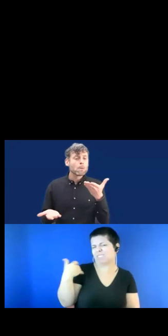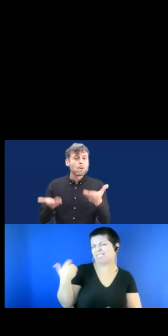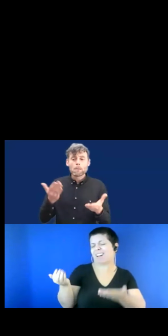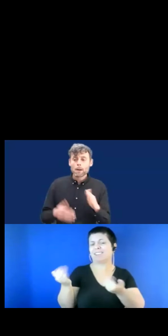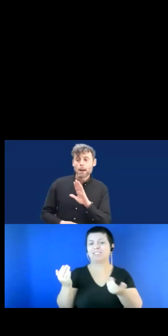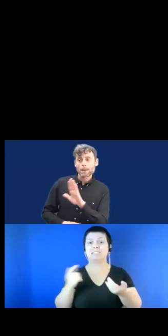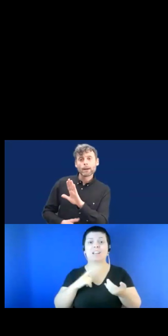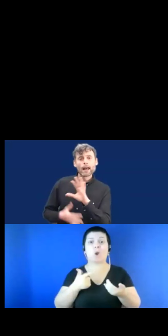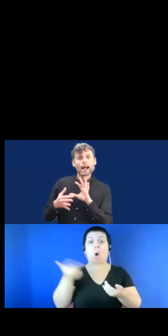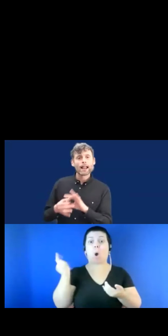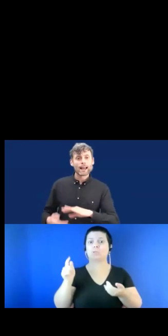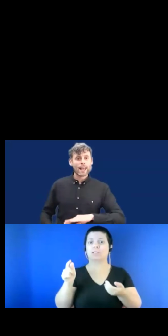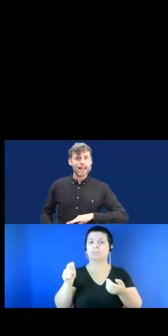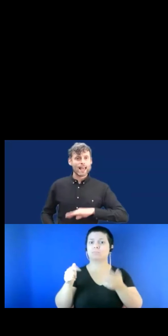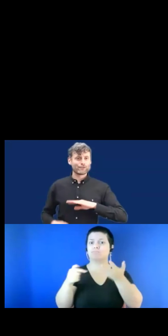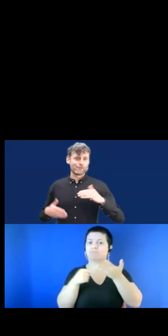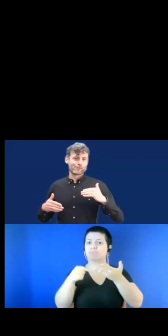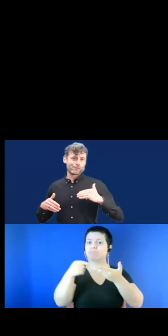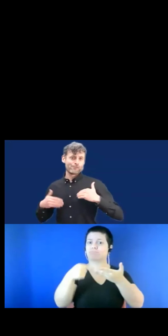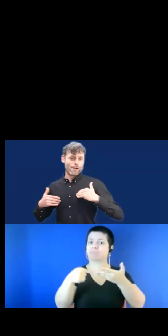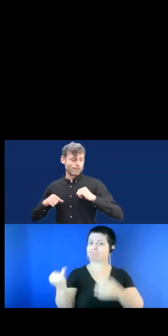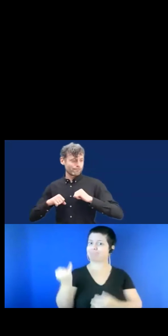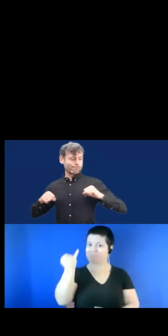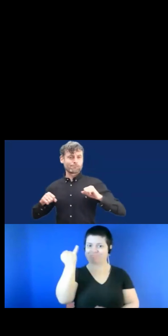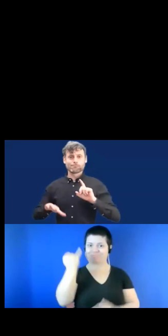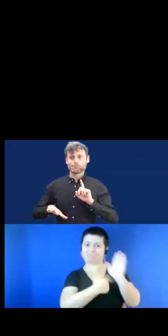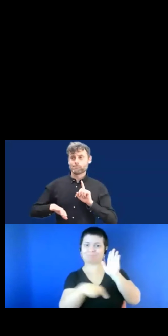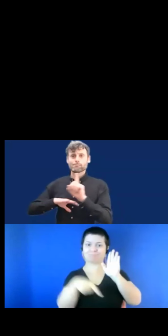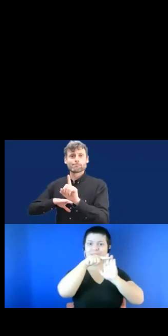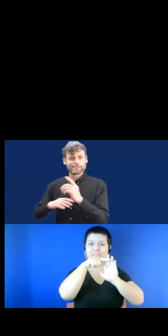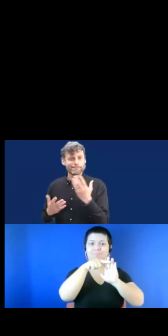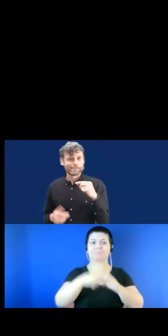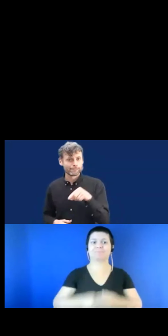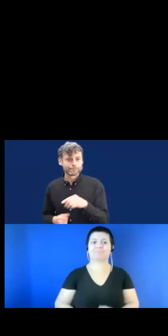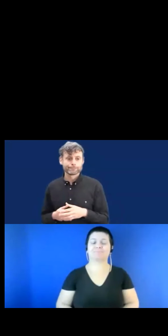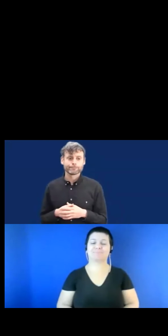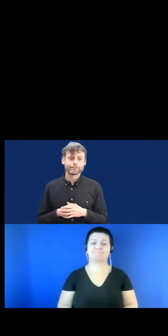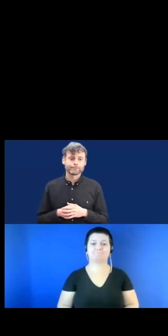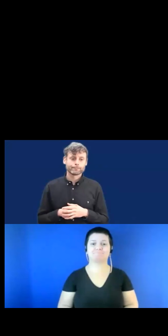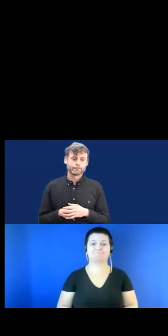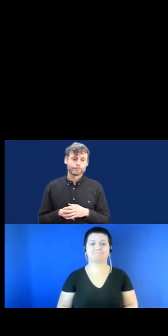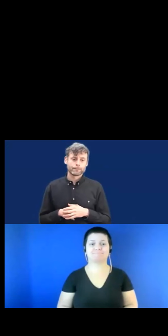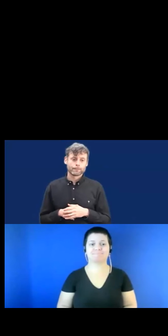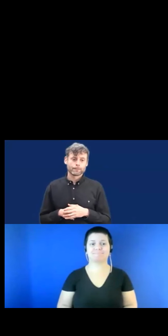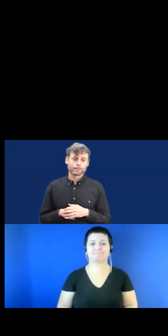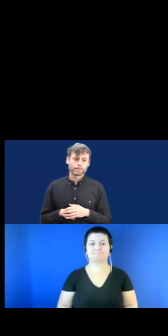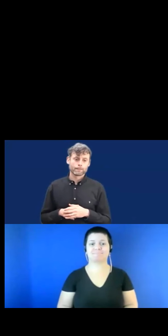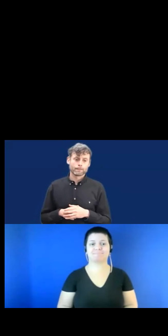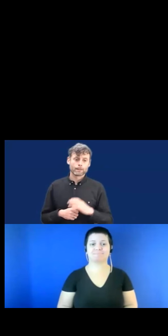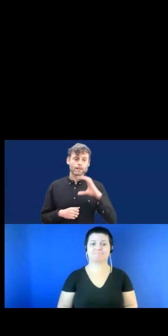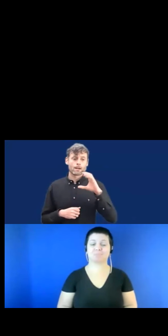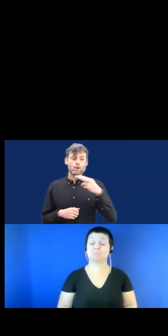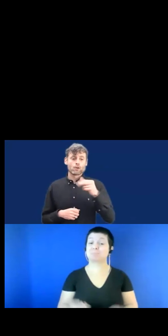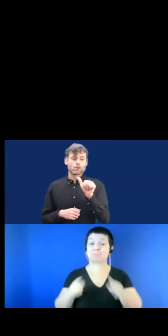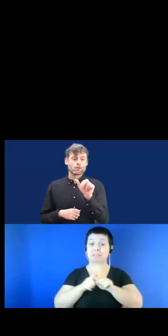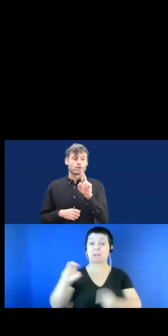factors. George syndrome and other people with George syndrome, he has a very strong friendship